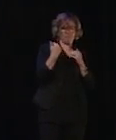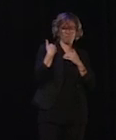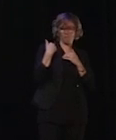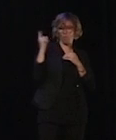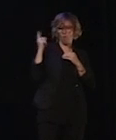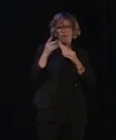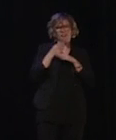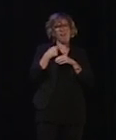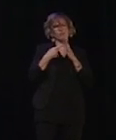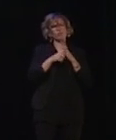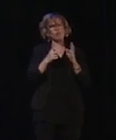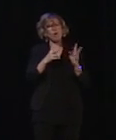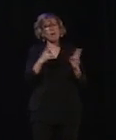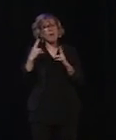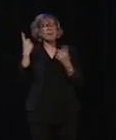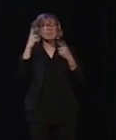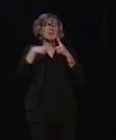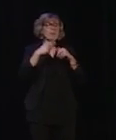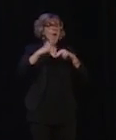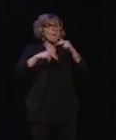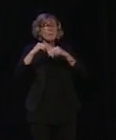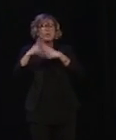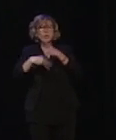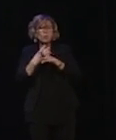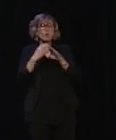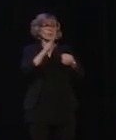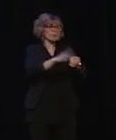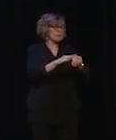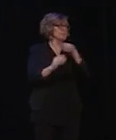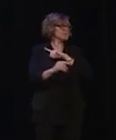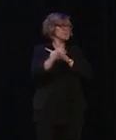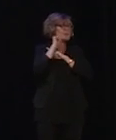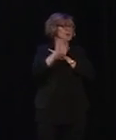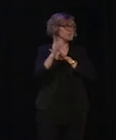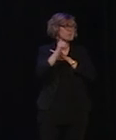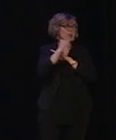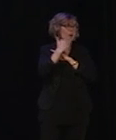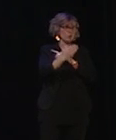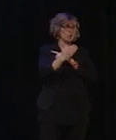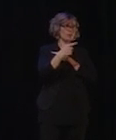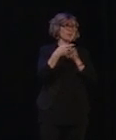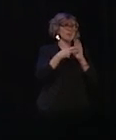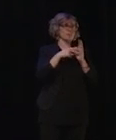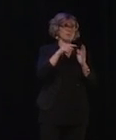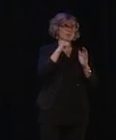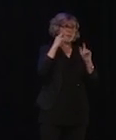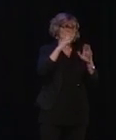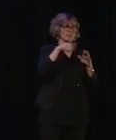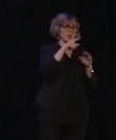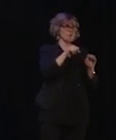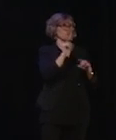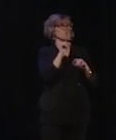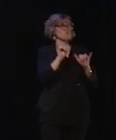where I thought about this like kind of world building stuff. It's not very good. I'm not really expecting you to be like thinking it was amazing, but it's more to say